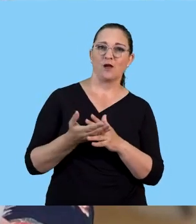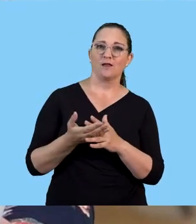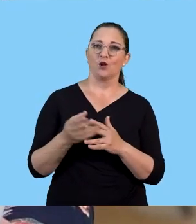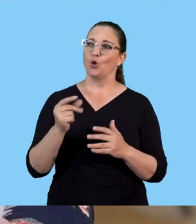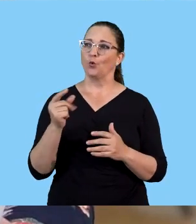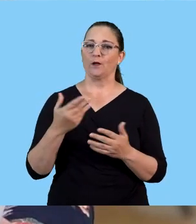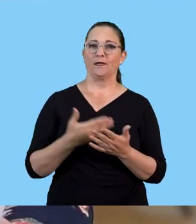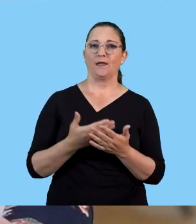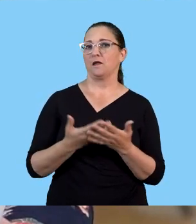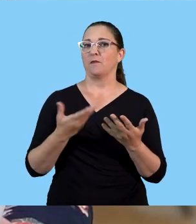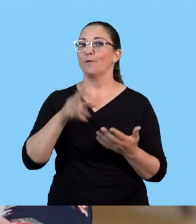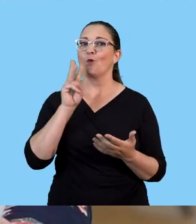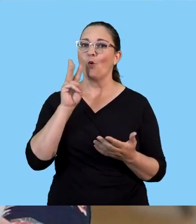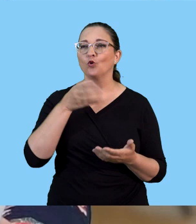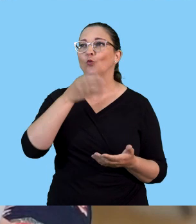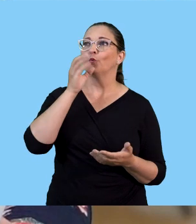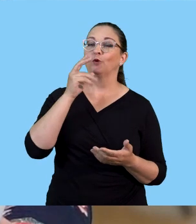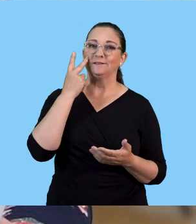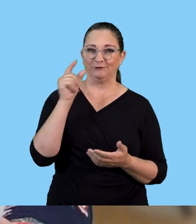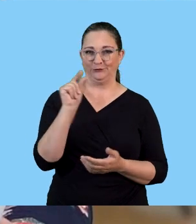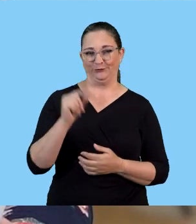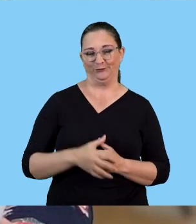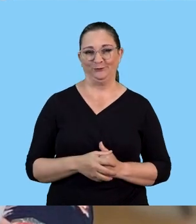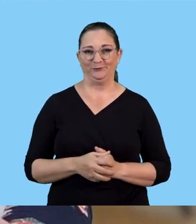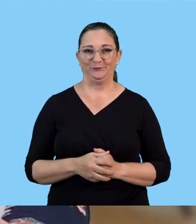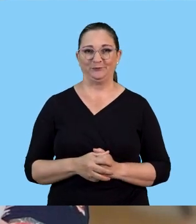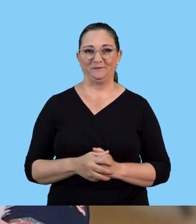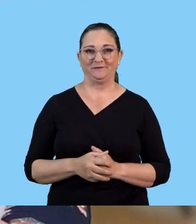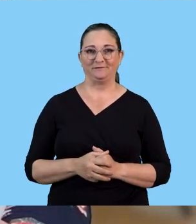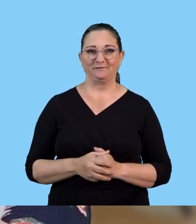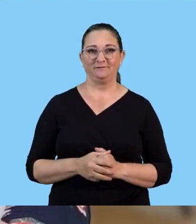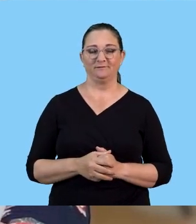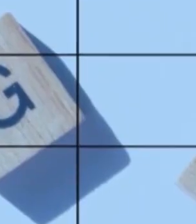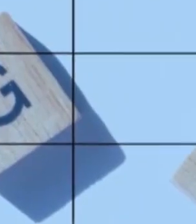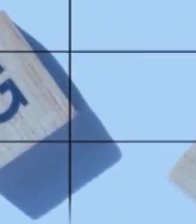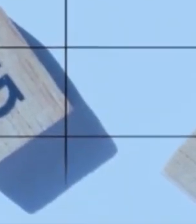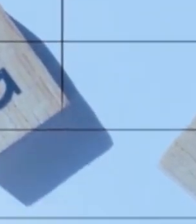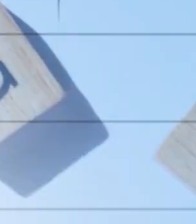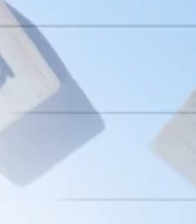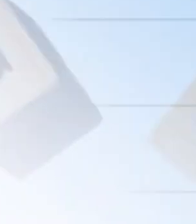ad break. Quickly take a breather, get yourself a glass of water, and I'll see you now.